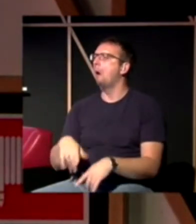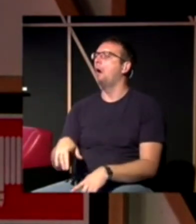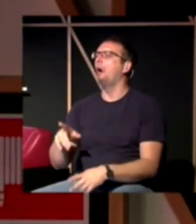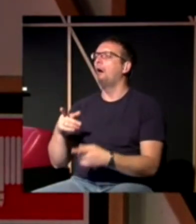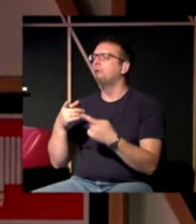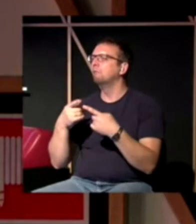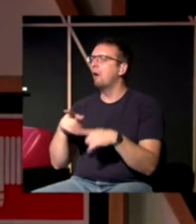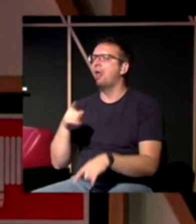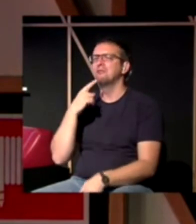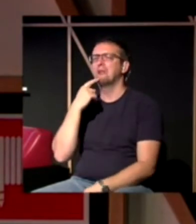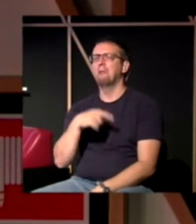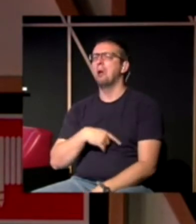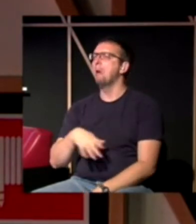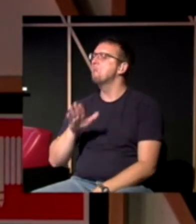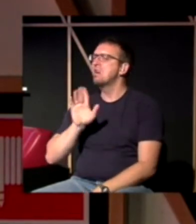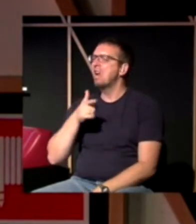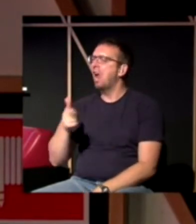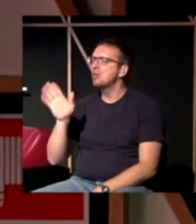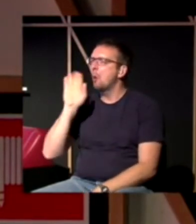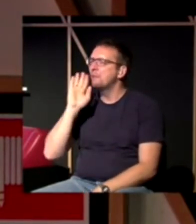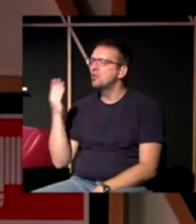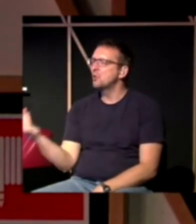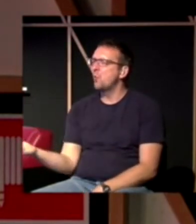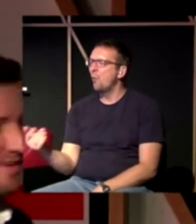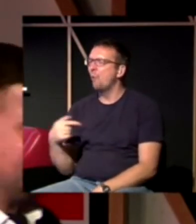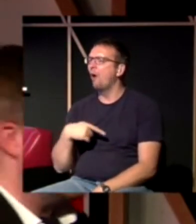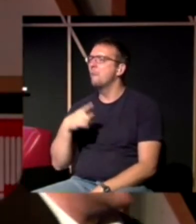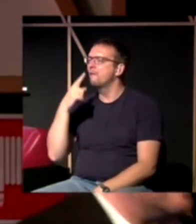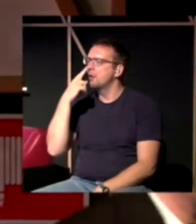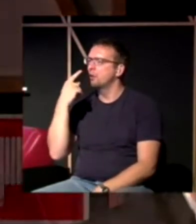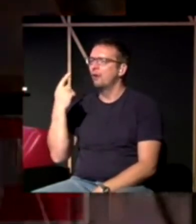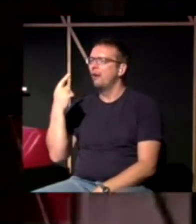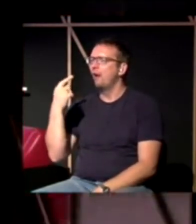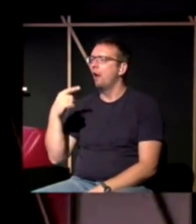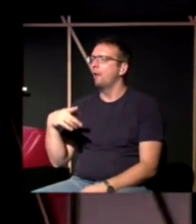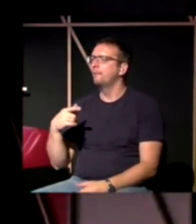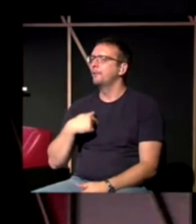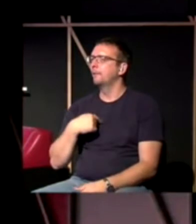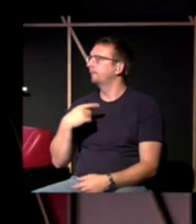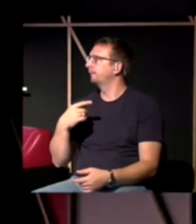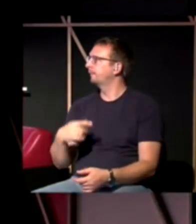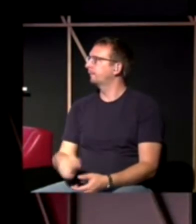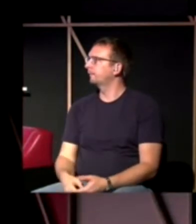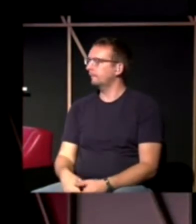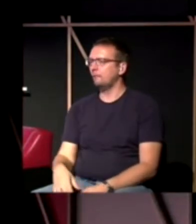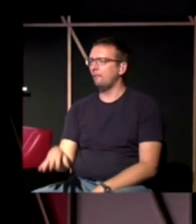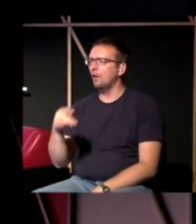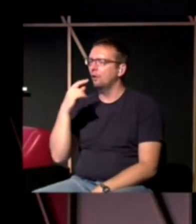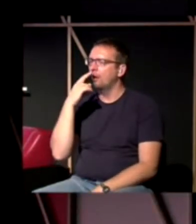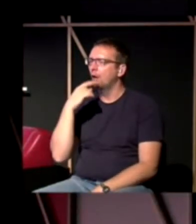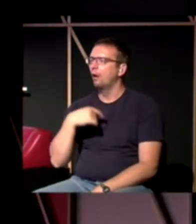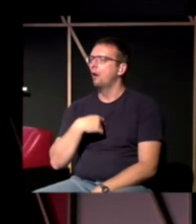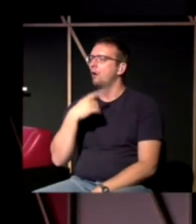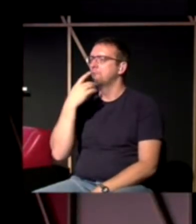people, it's the same thing. Thank you very much, Alan. Thank you, Alan. If you'd like to take a seat, thank you.